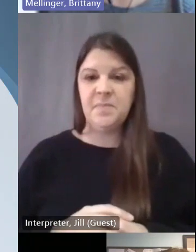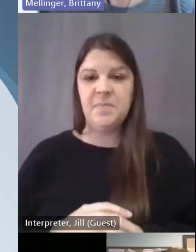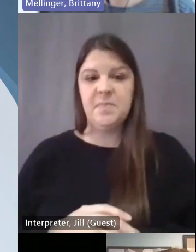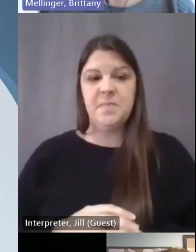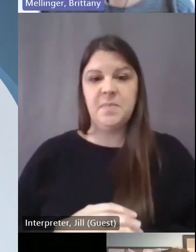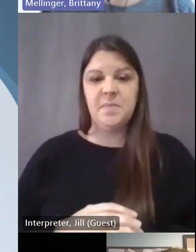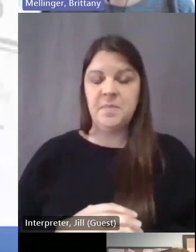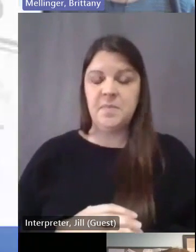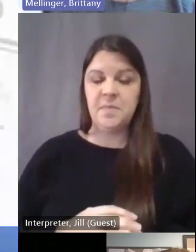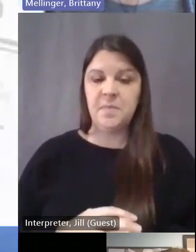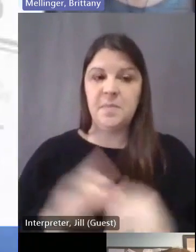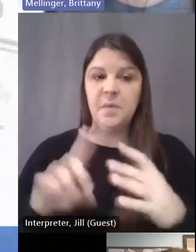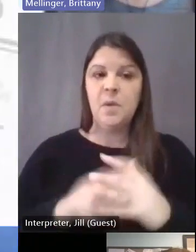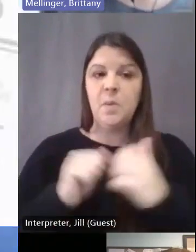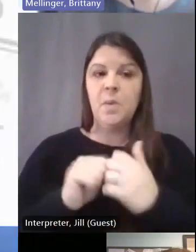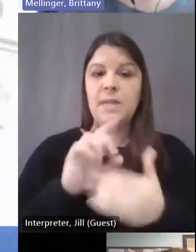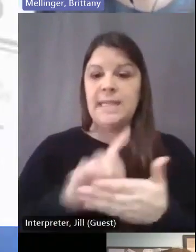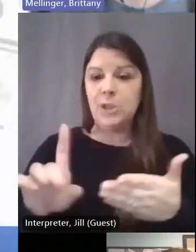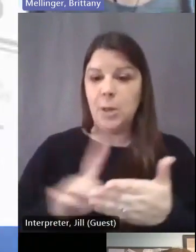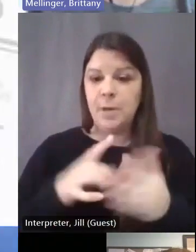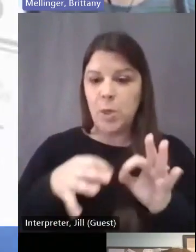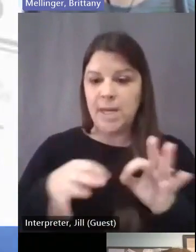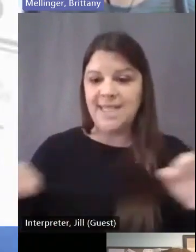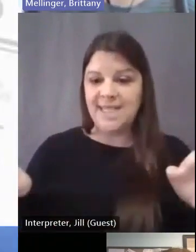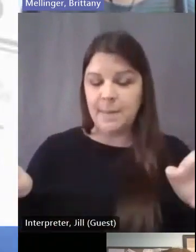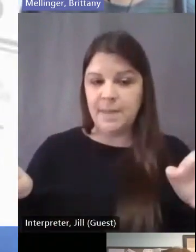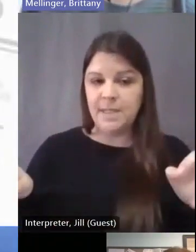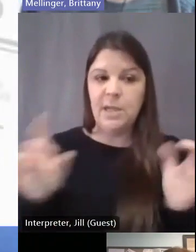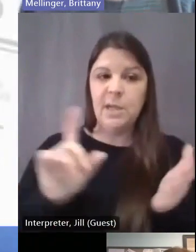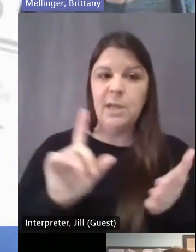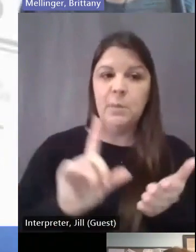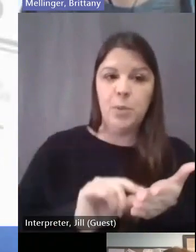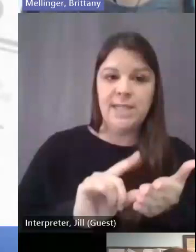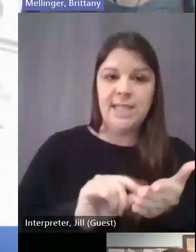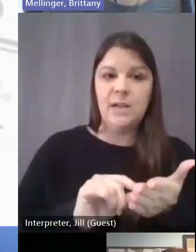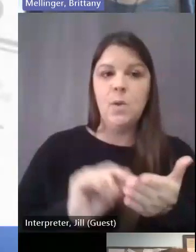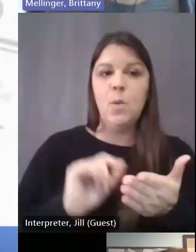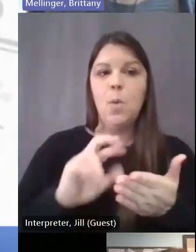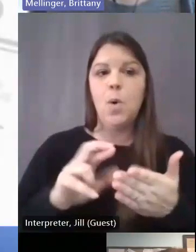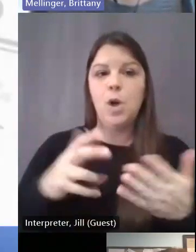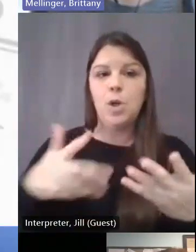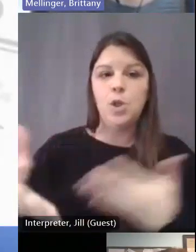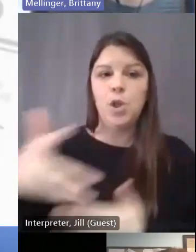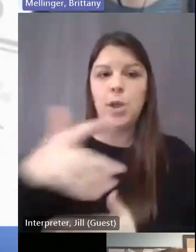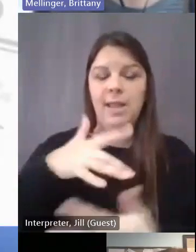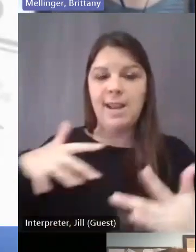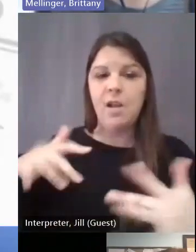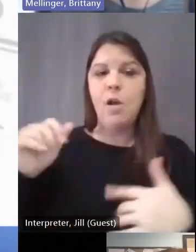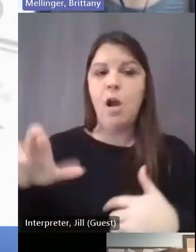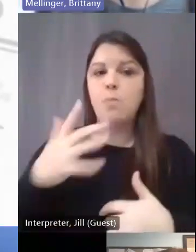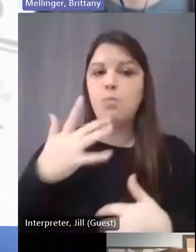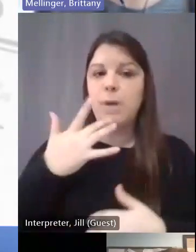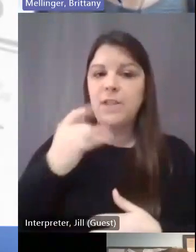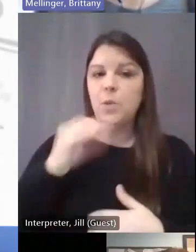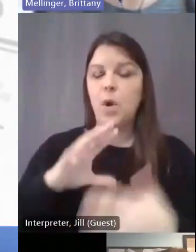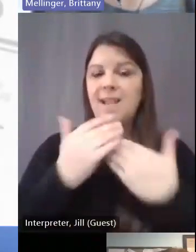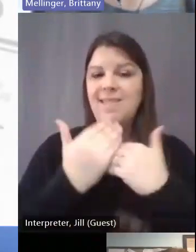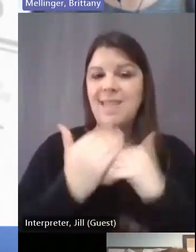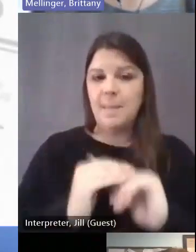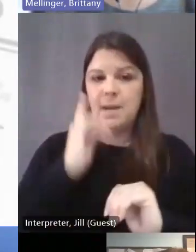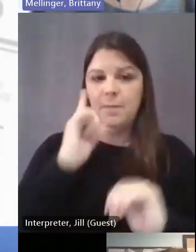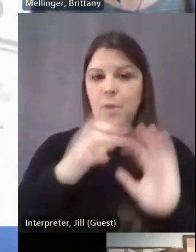We're going to start off with discriminatory statements. That's defined as printing or circulating statements indicating a preference or a limitation related to